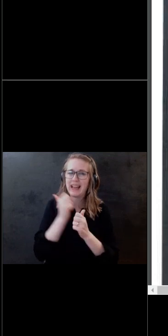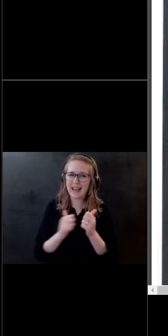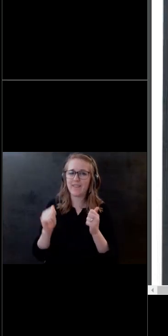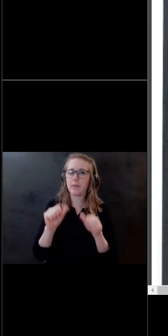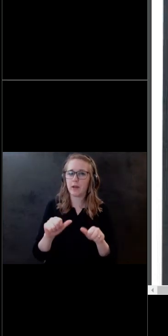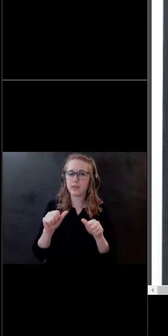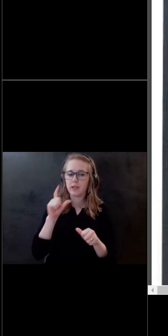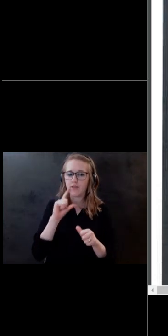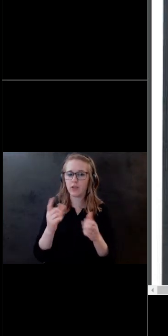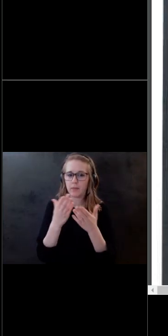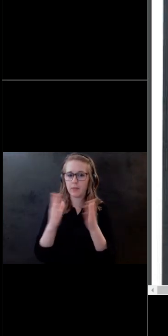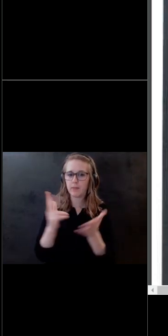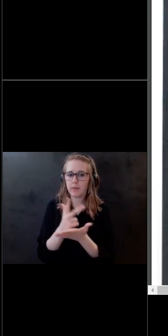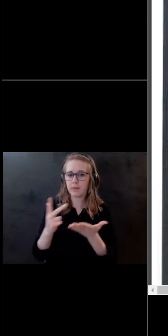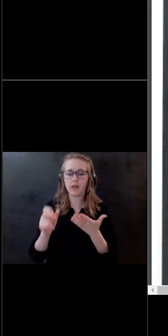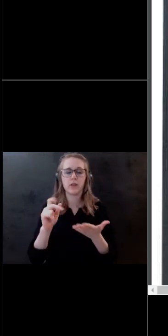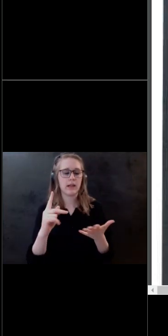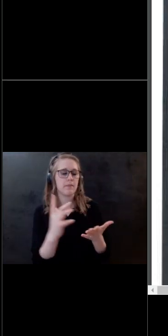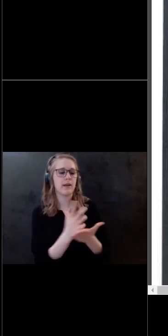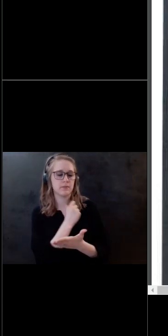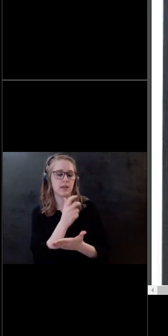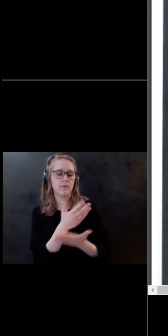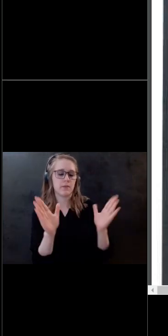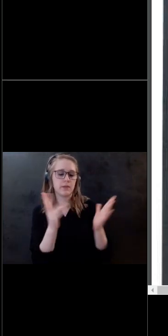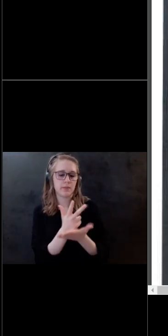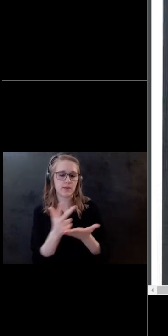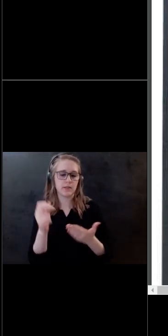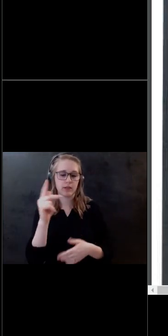parking. Maximizing public parking? Yes. Okay.